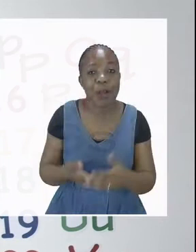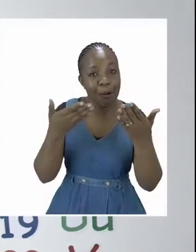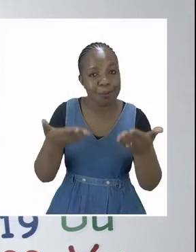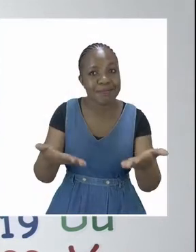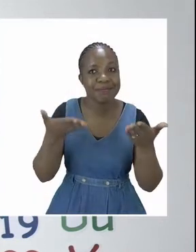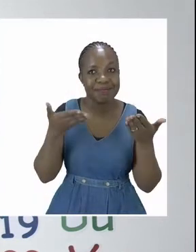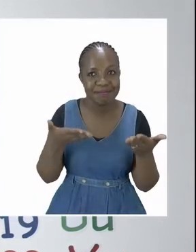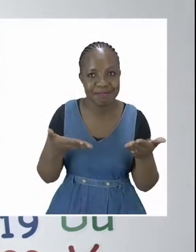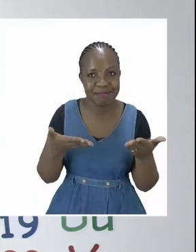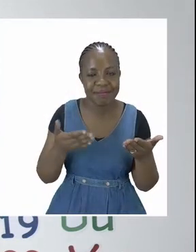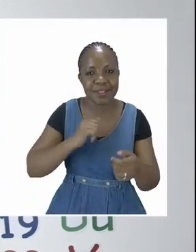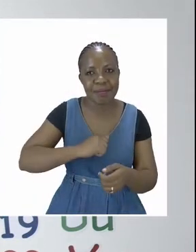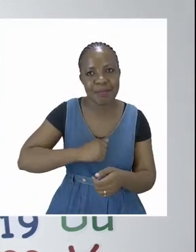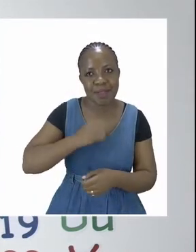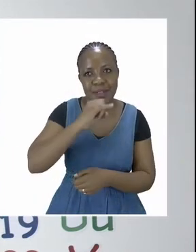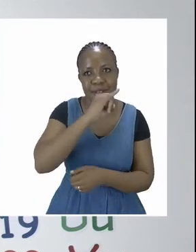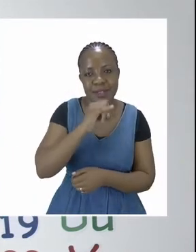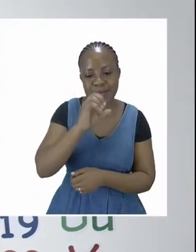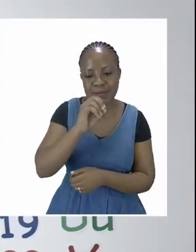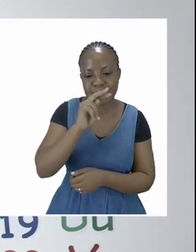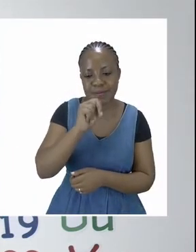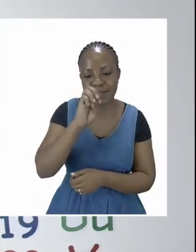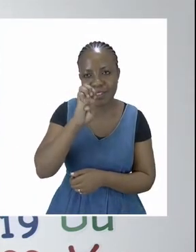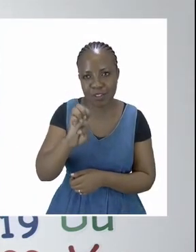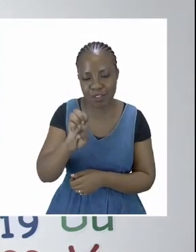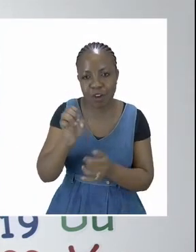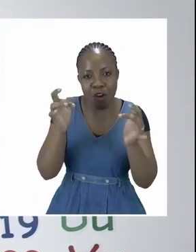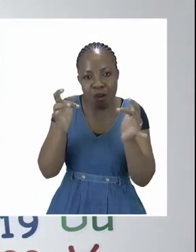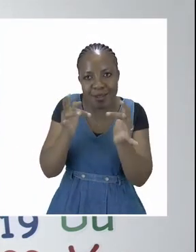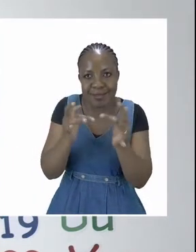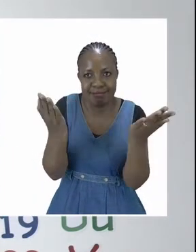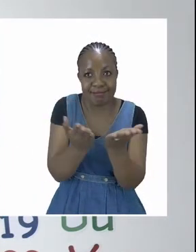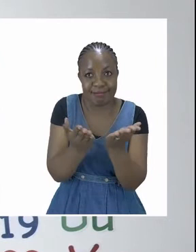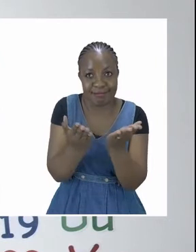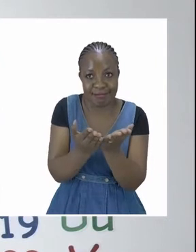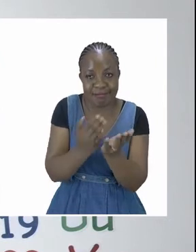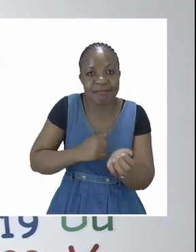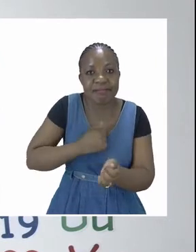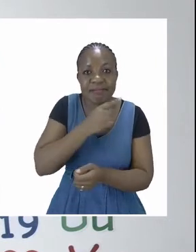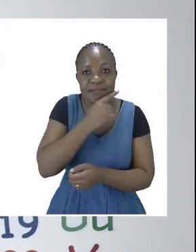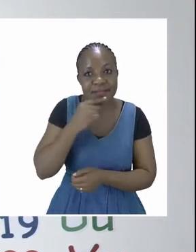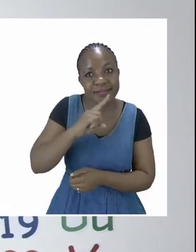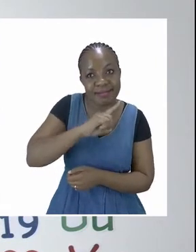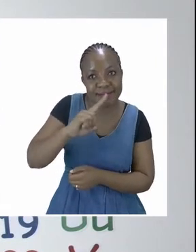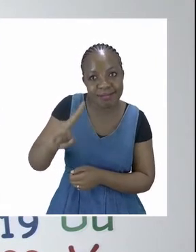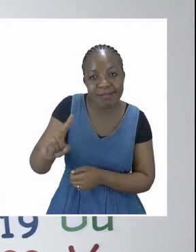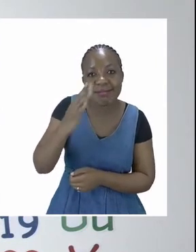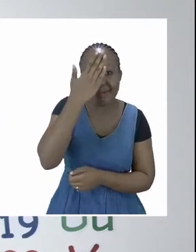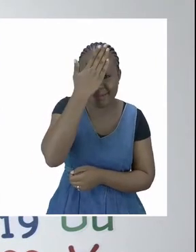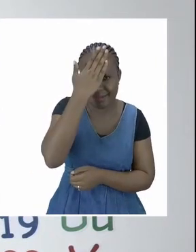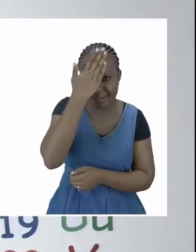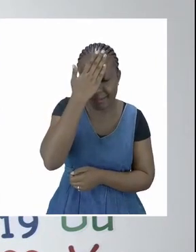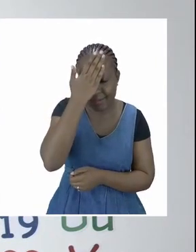Welcome to My Zone Online School. My name is Teacher Mutsa. Get your education